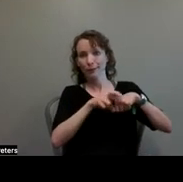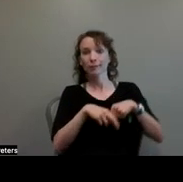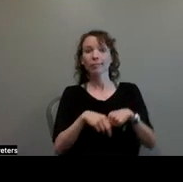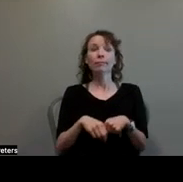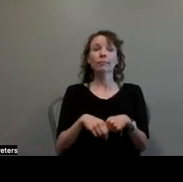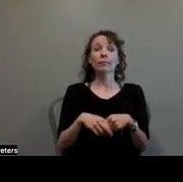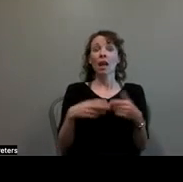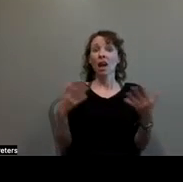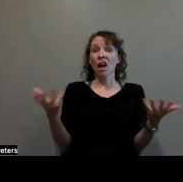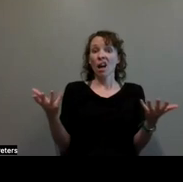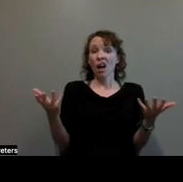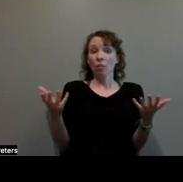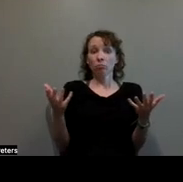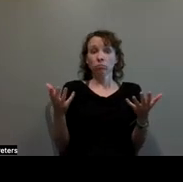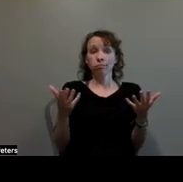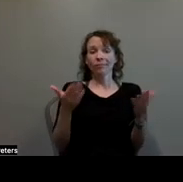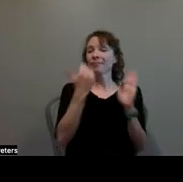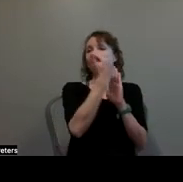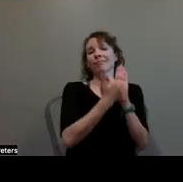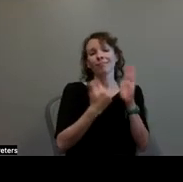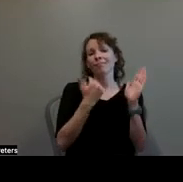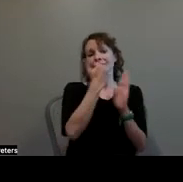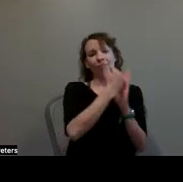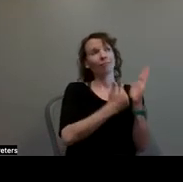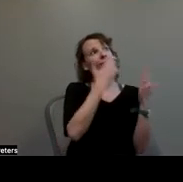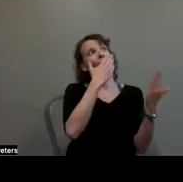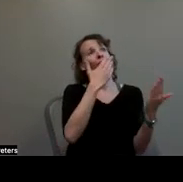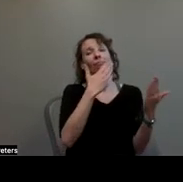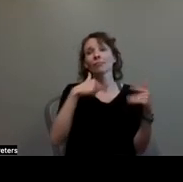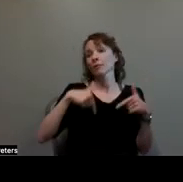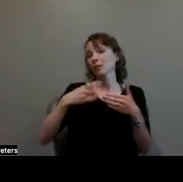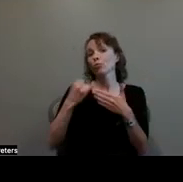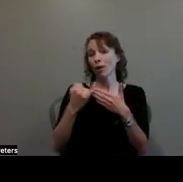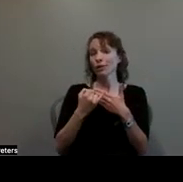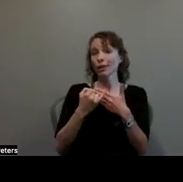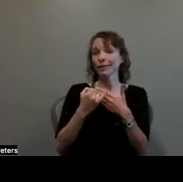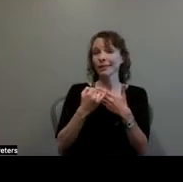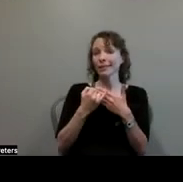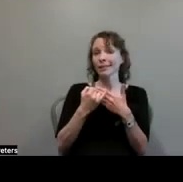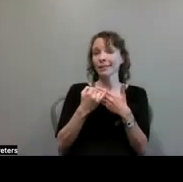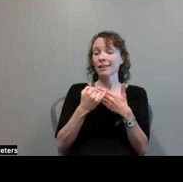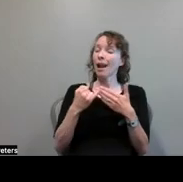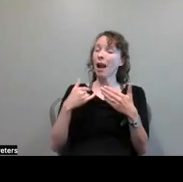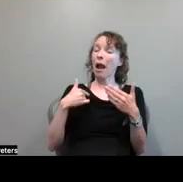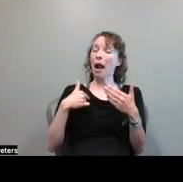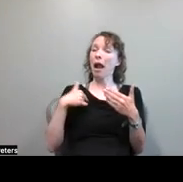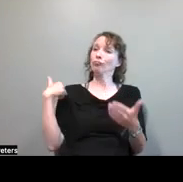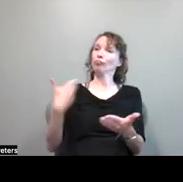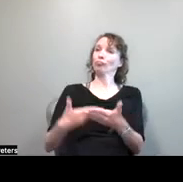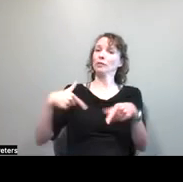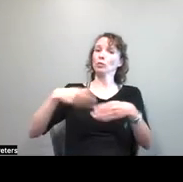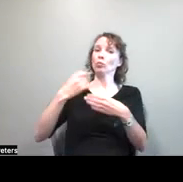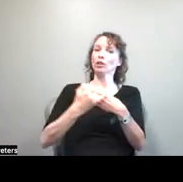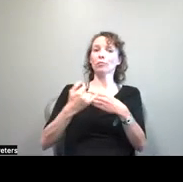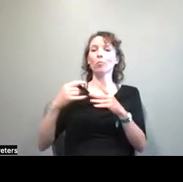And yeah, this project, I actually came into this project from a more computational background, but it basically